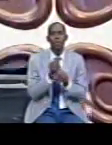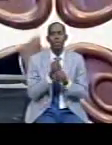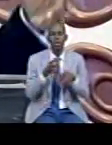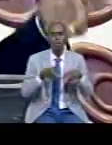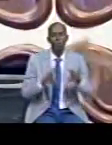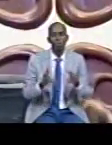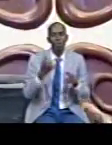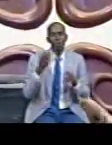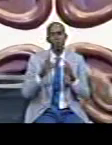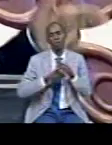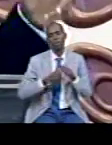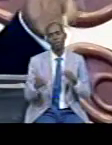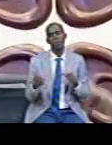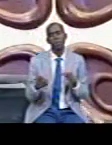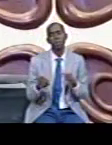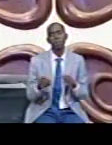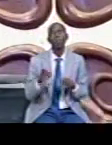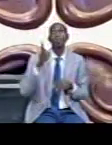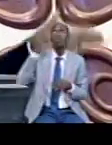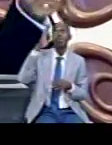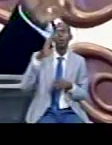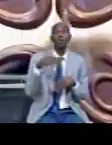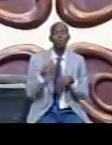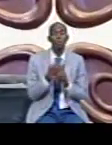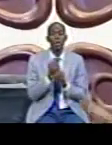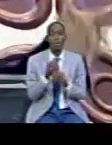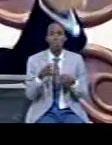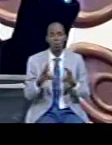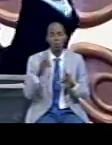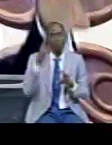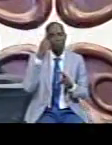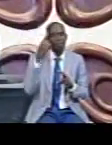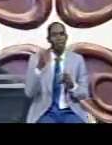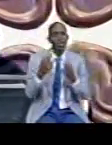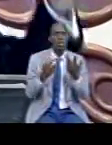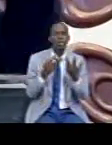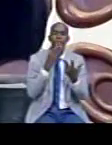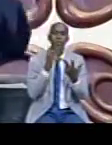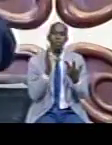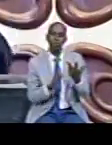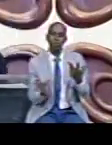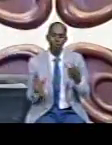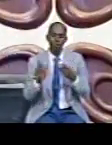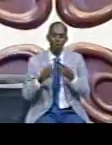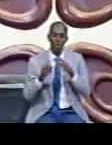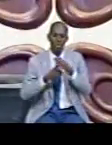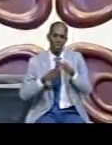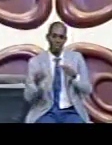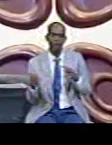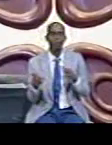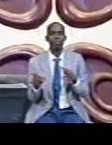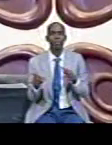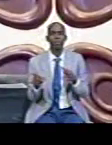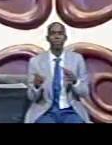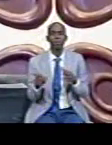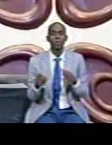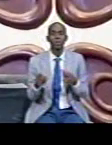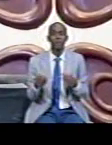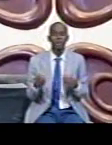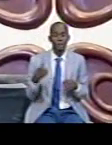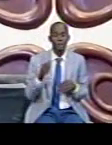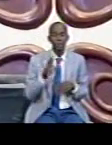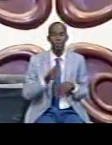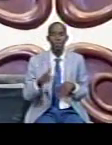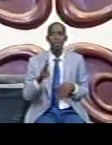way for Shadrach, Meshach, and Abednego to escape. They refused